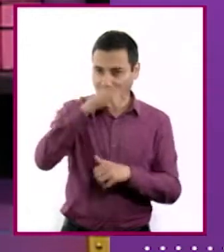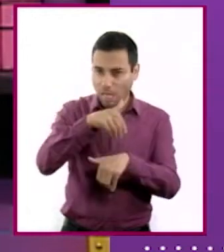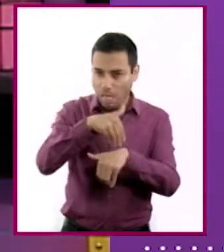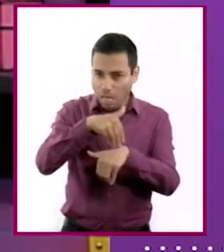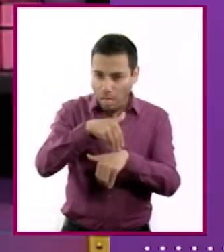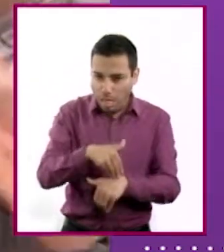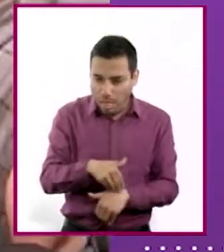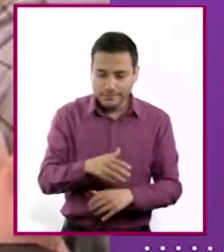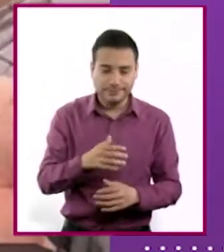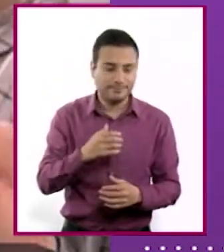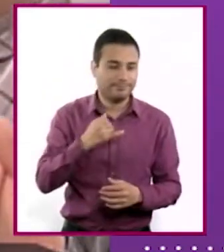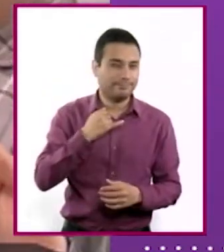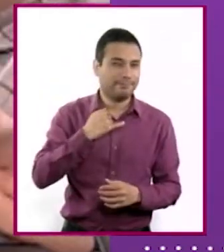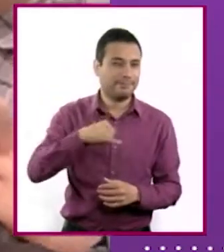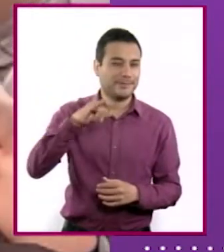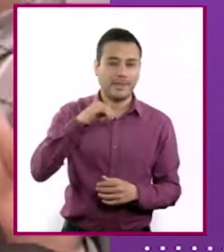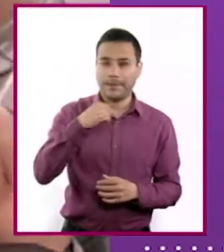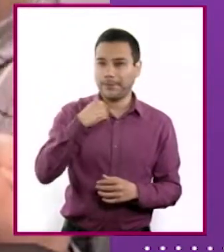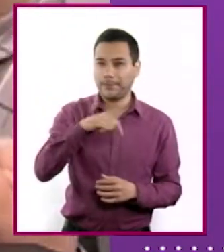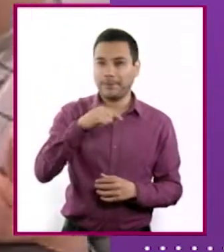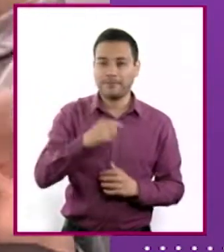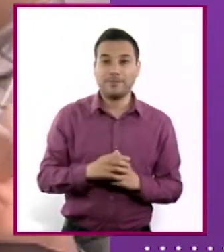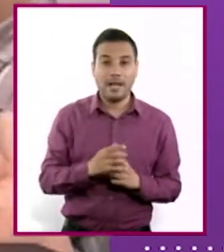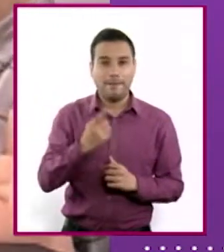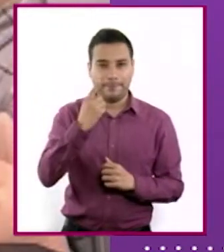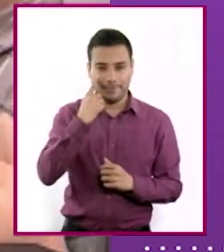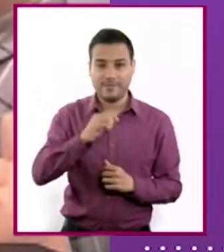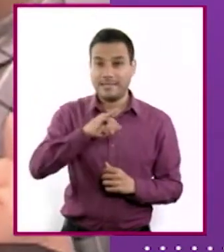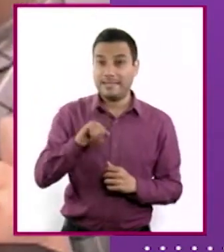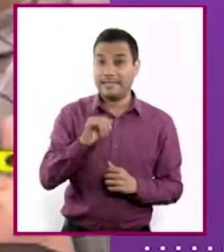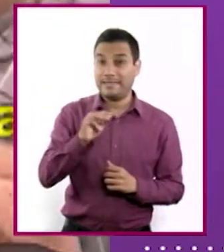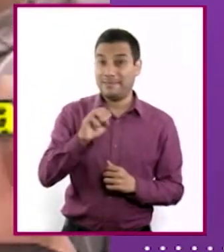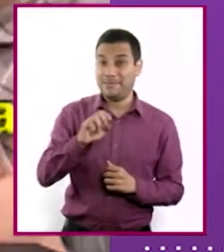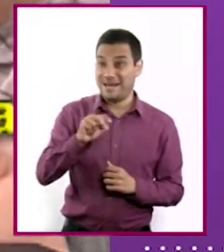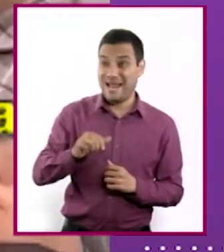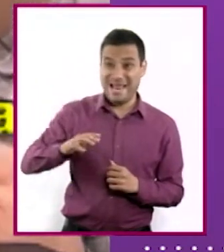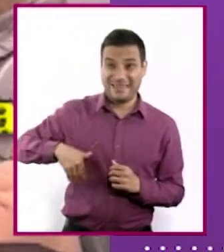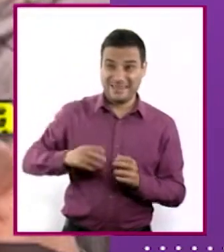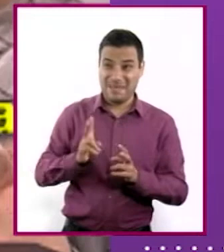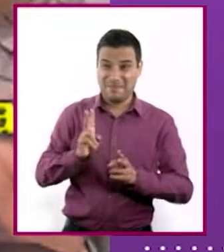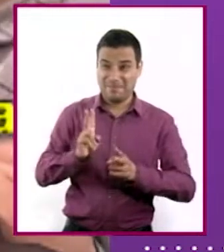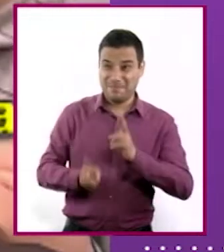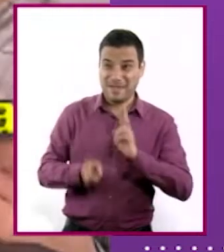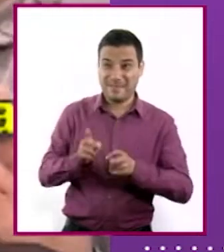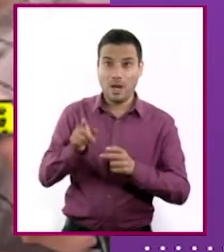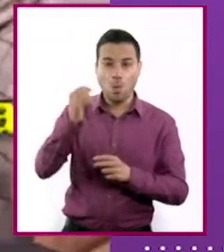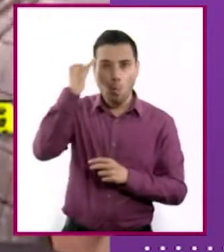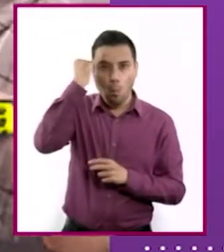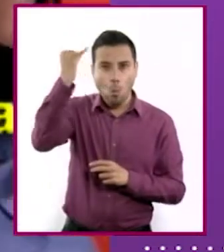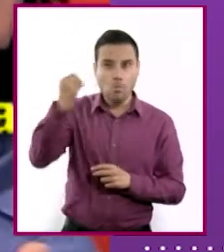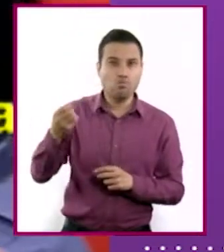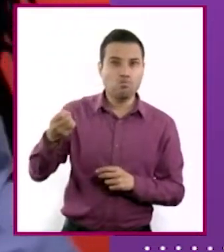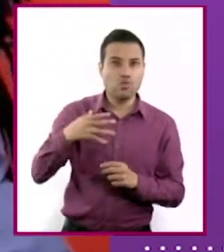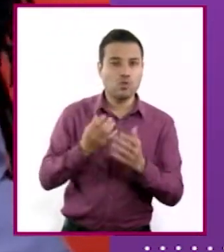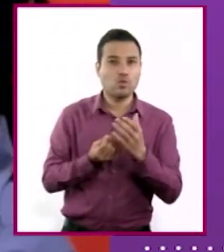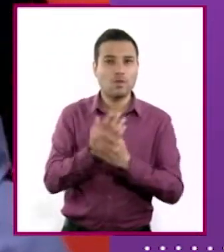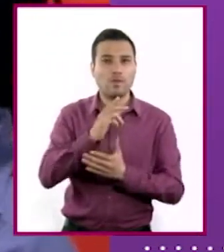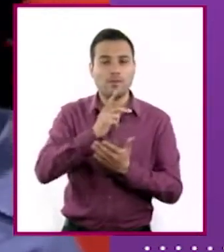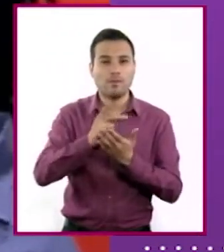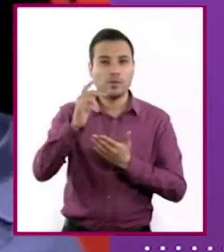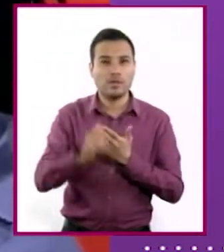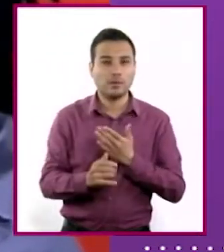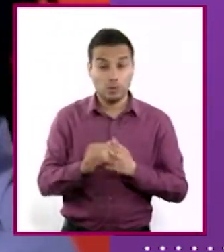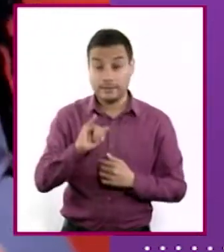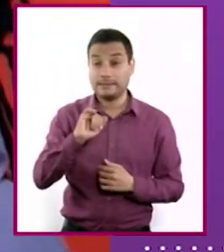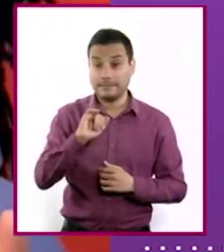believed you. But seriously, we talked to Jimena a minute ago. She helped us with an idea for a new project.